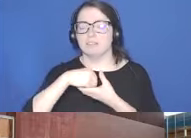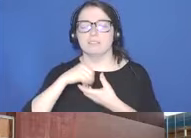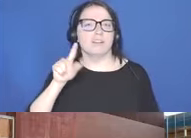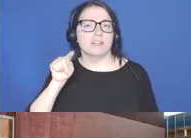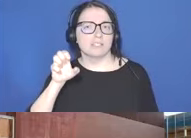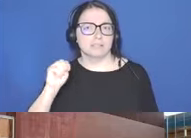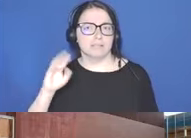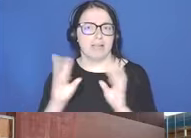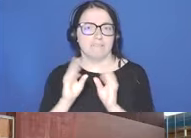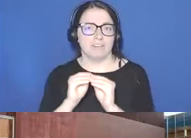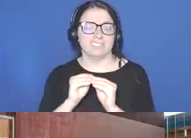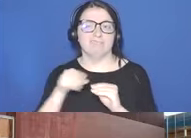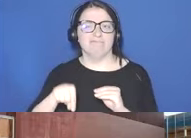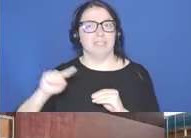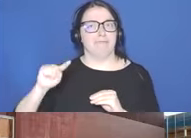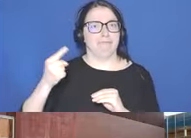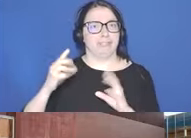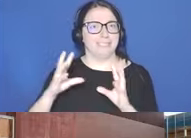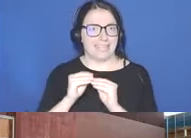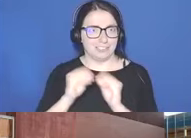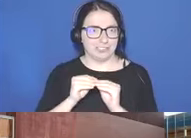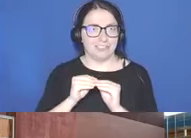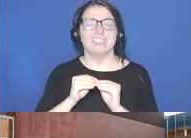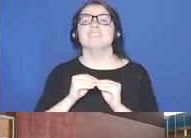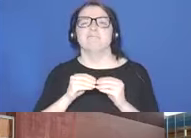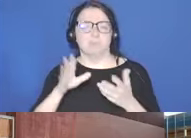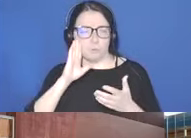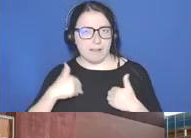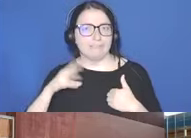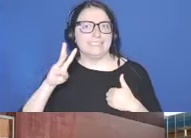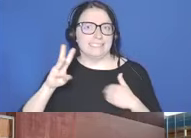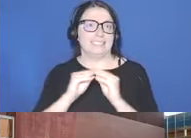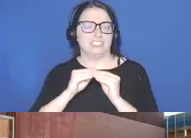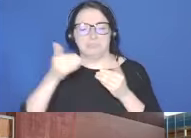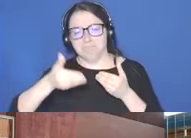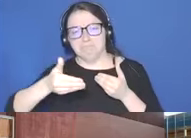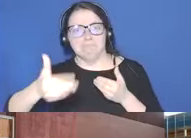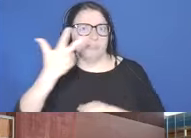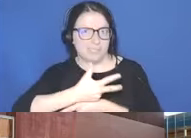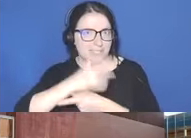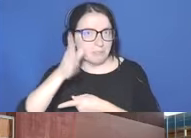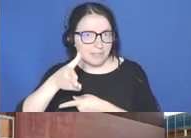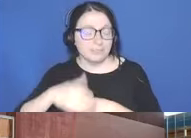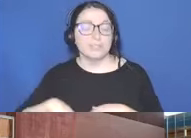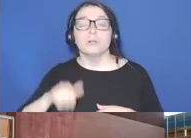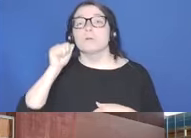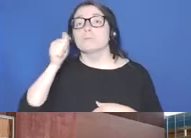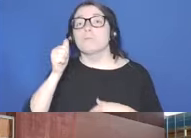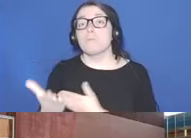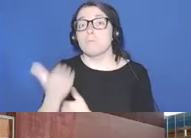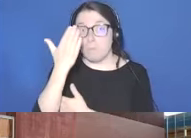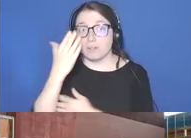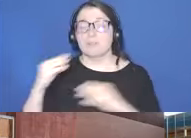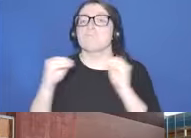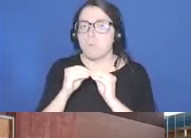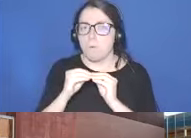of 6 sessions we'll be holding over the next 3 days. Presentations will kick off again tomorrow morning and then again on